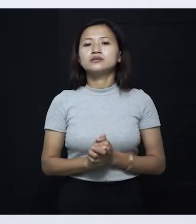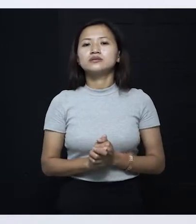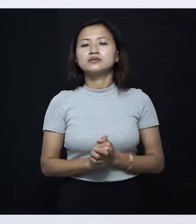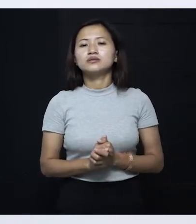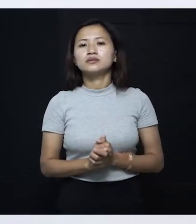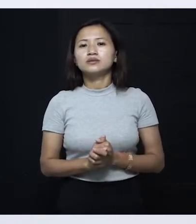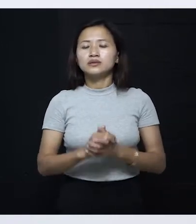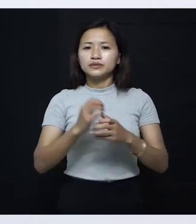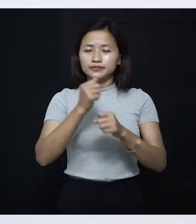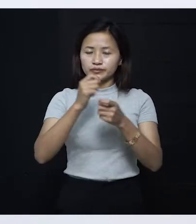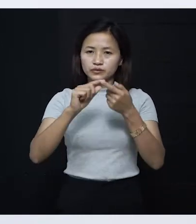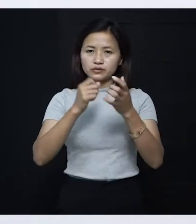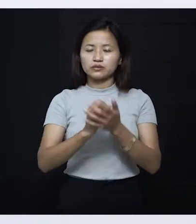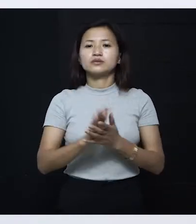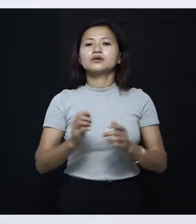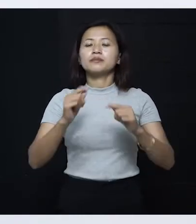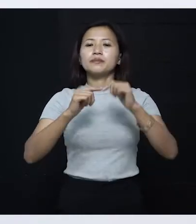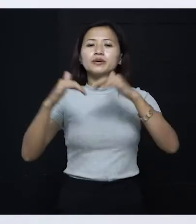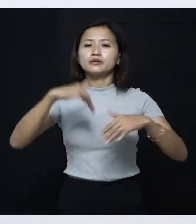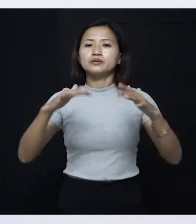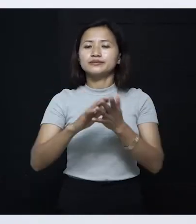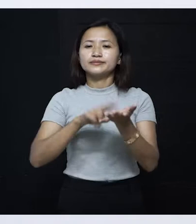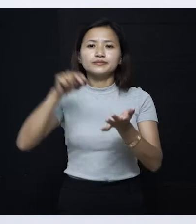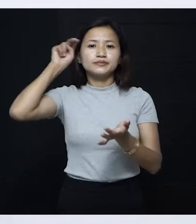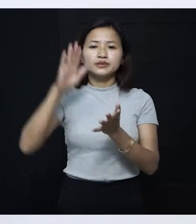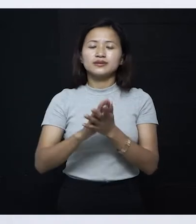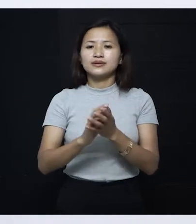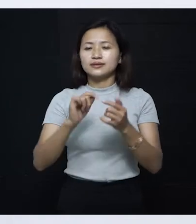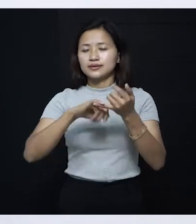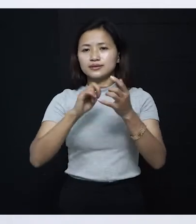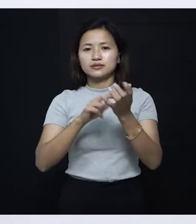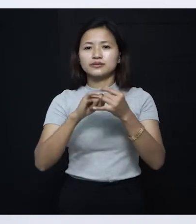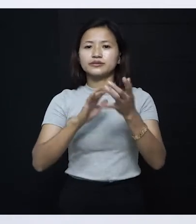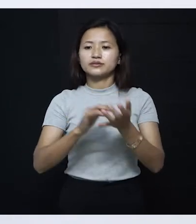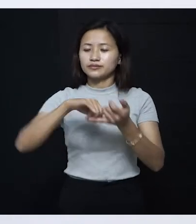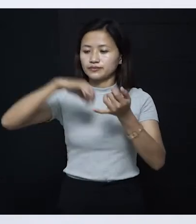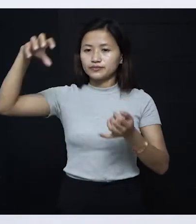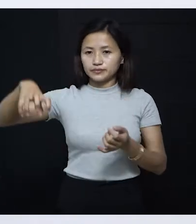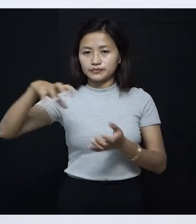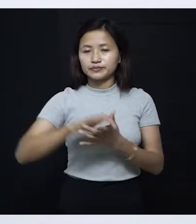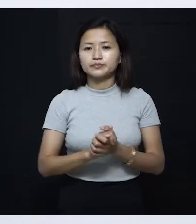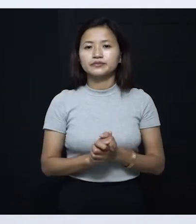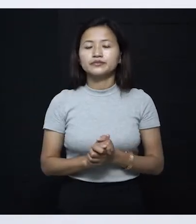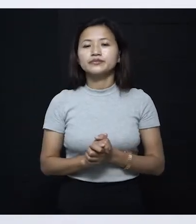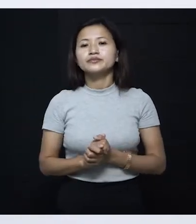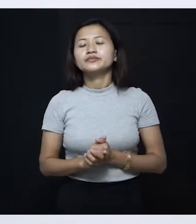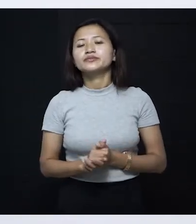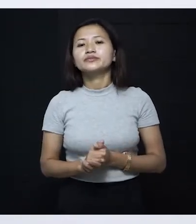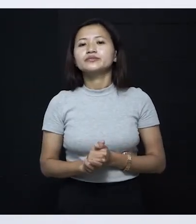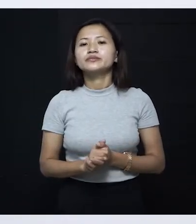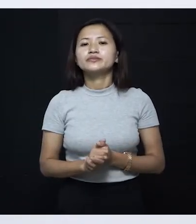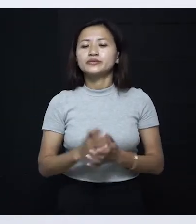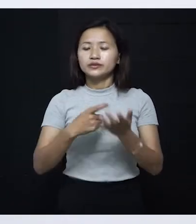is geopolitically, Nagaland is a sensitive state, okay. It is a very sensitive state,